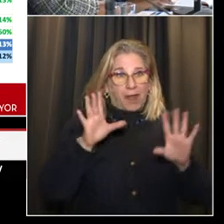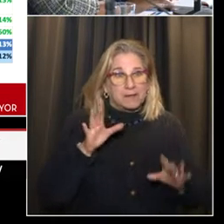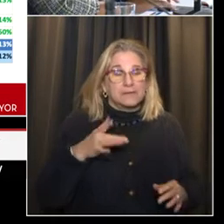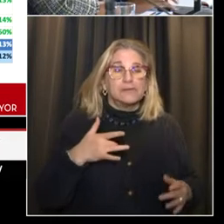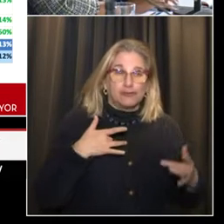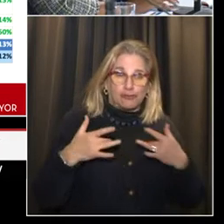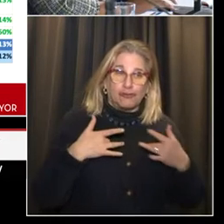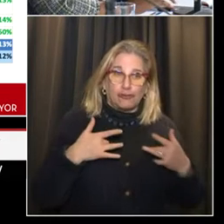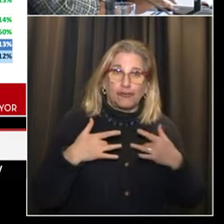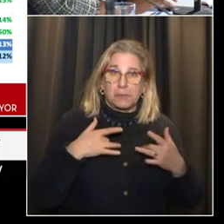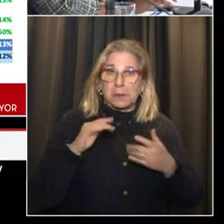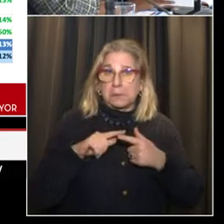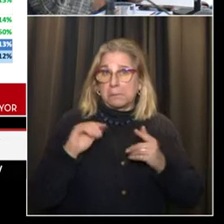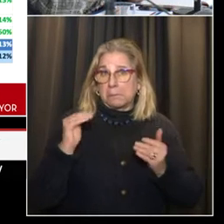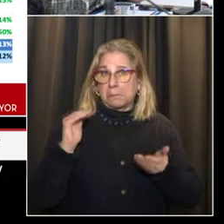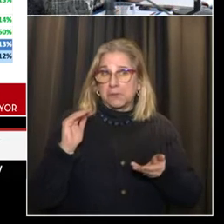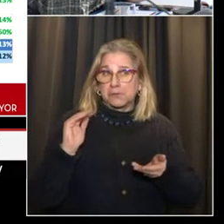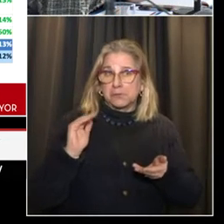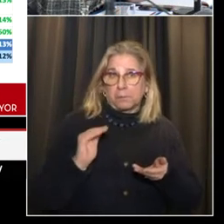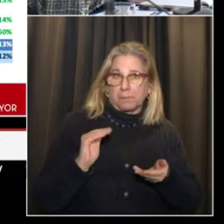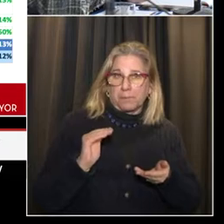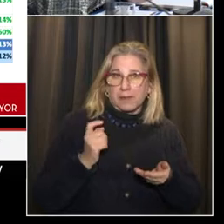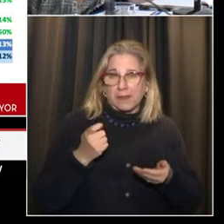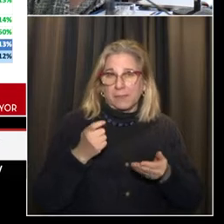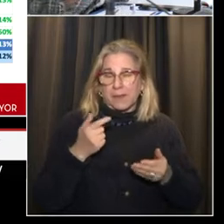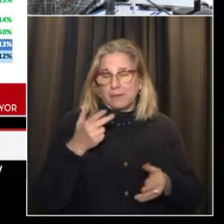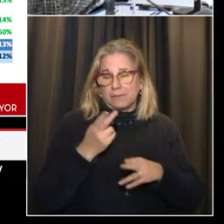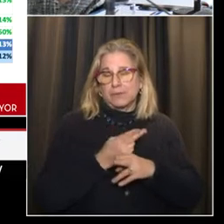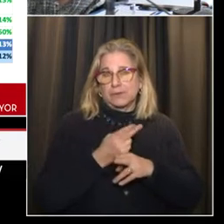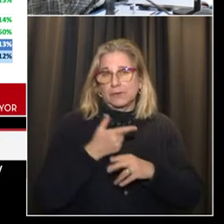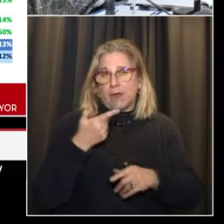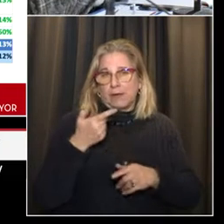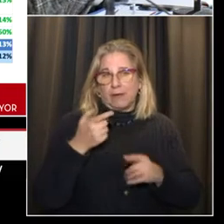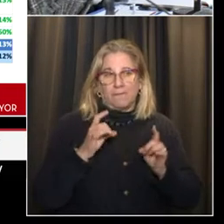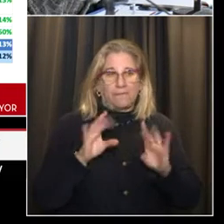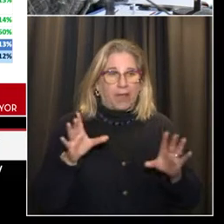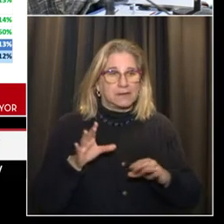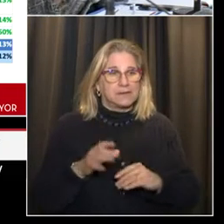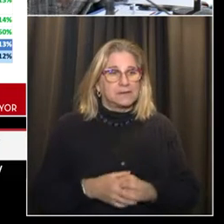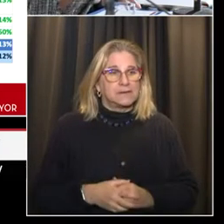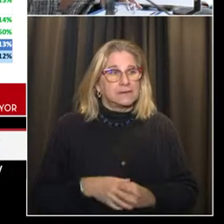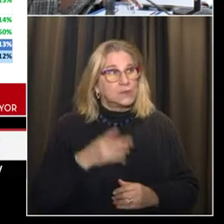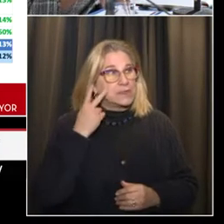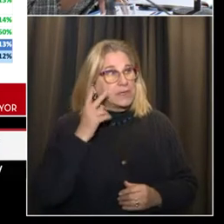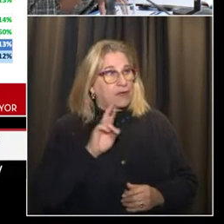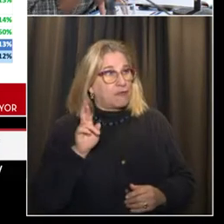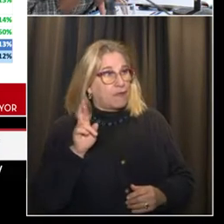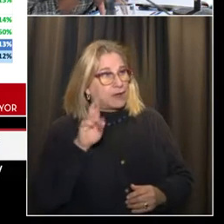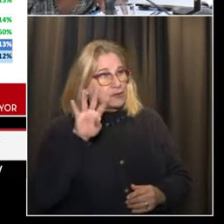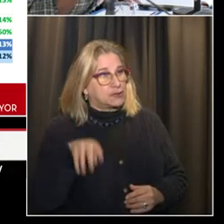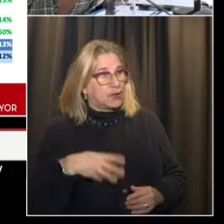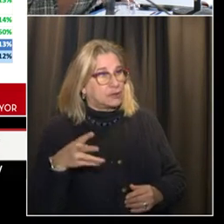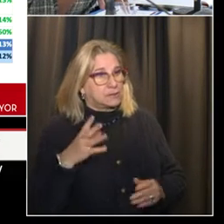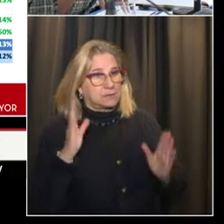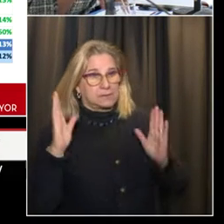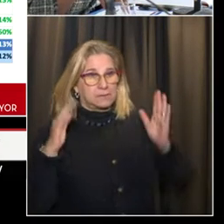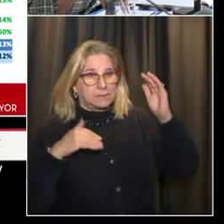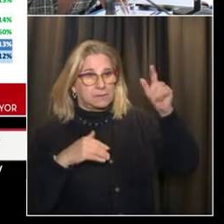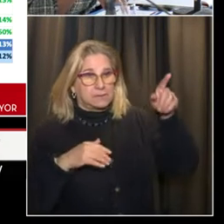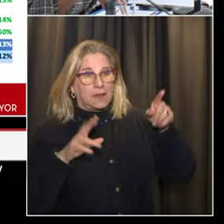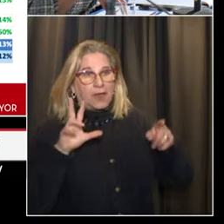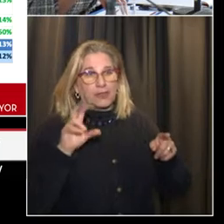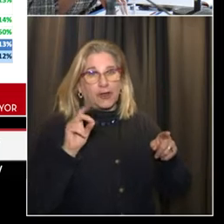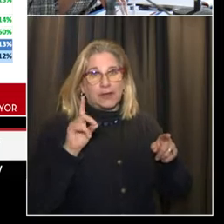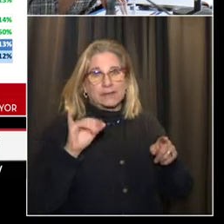weapon. The chart on the right-hand side, the 30-day comparisons, show you basically the